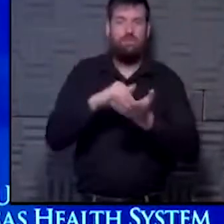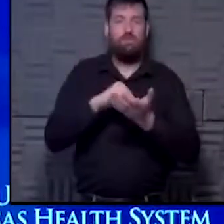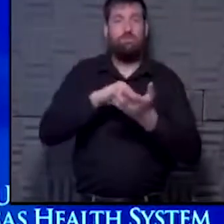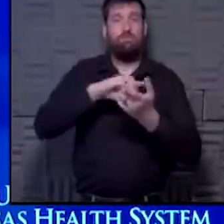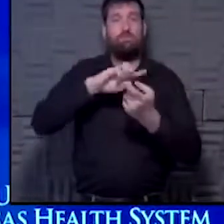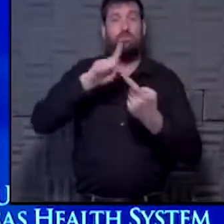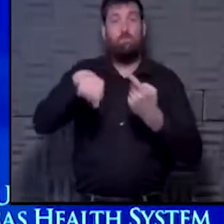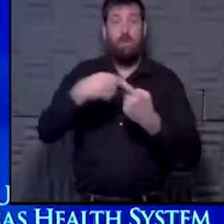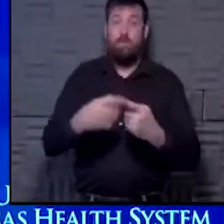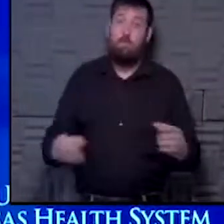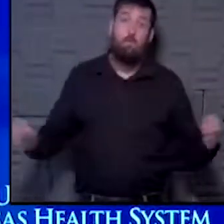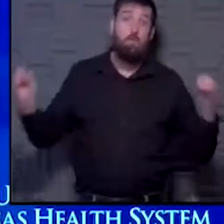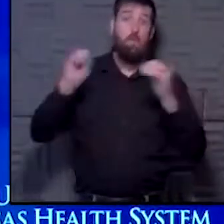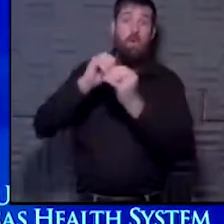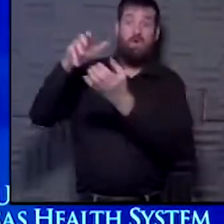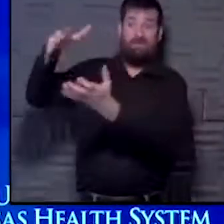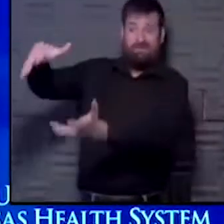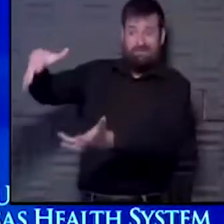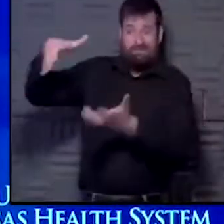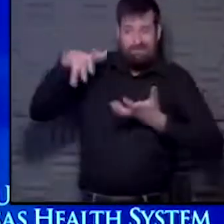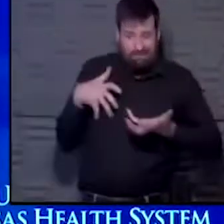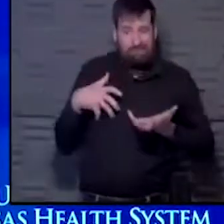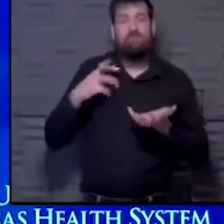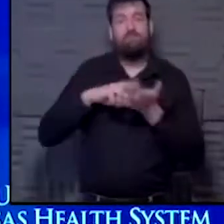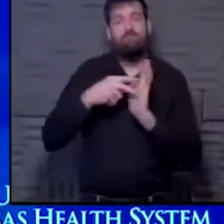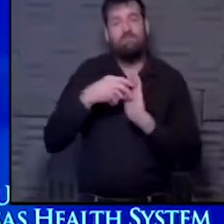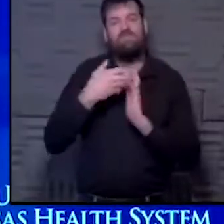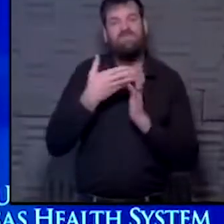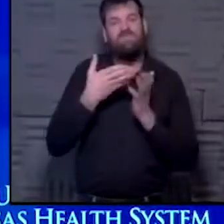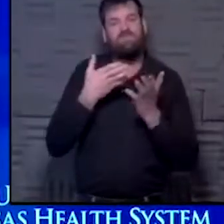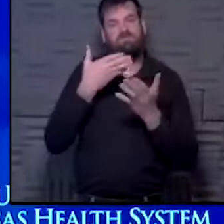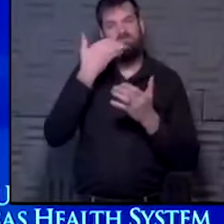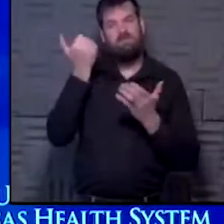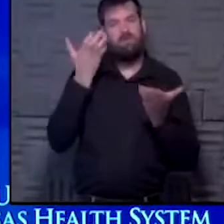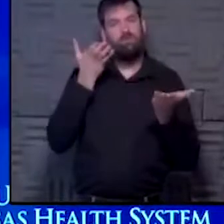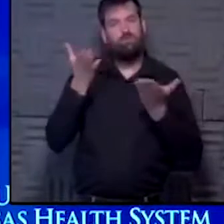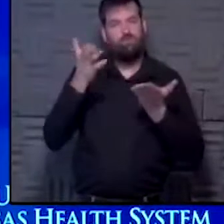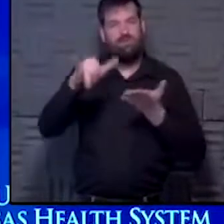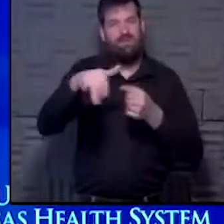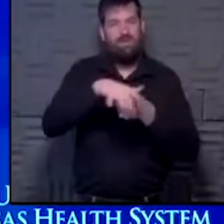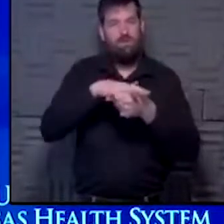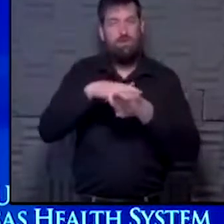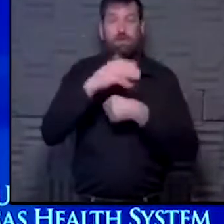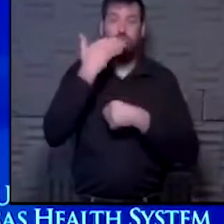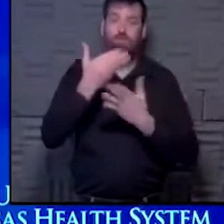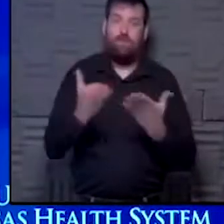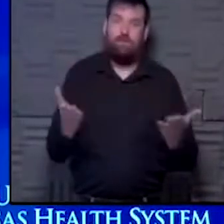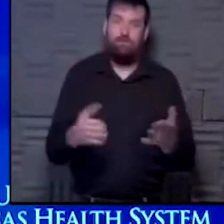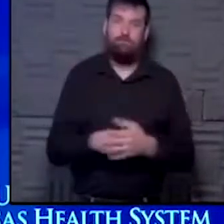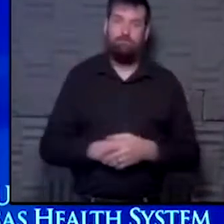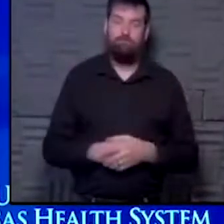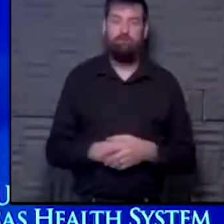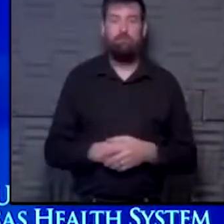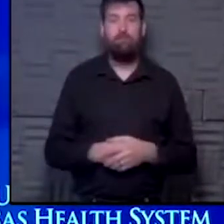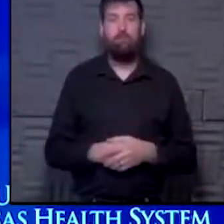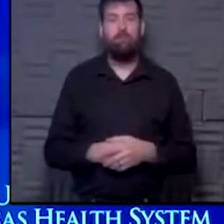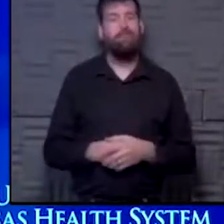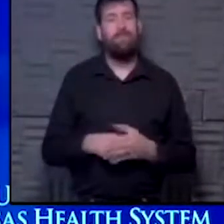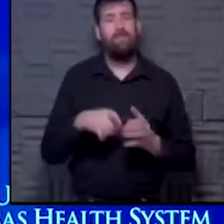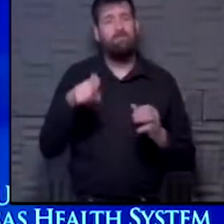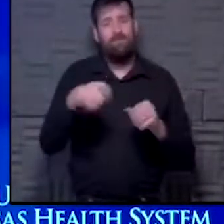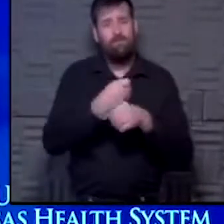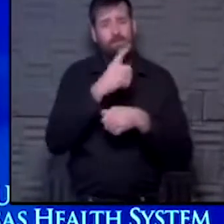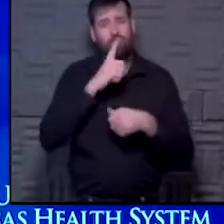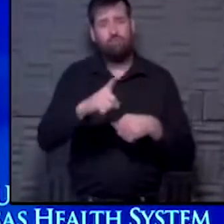larger volume of vaccine, that's going to serve those areas well because they've gotten that developed. I think that'll be a good thing. But you just have to make sure